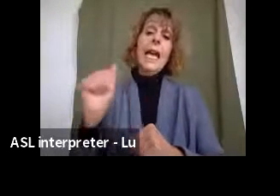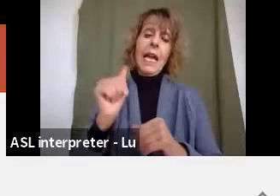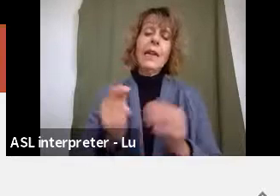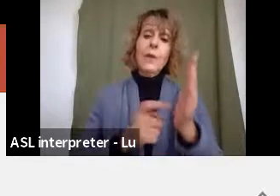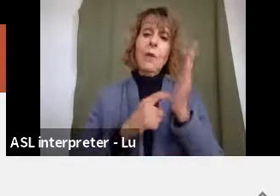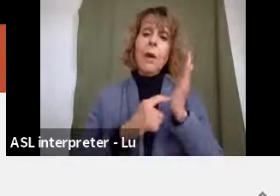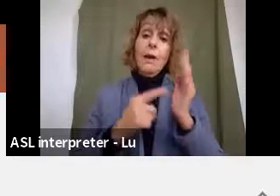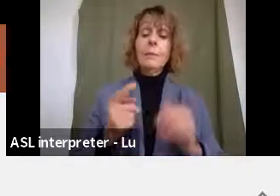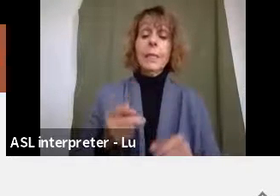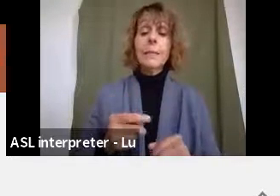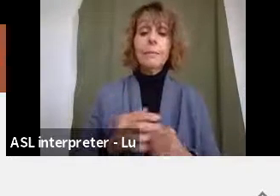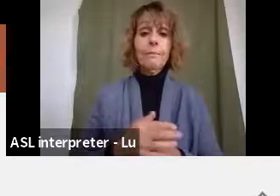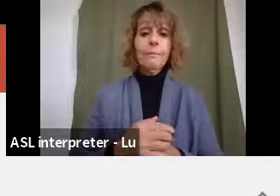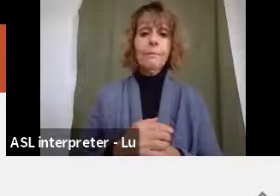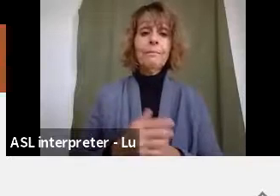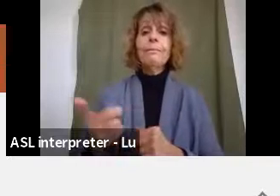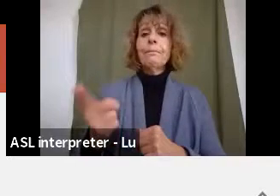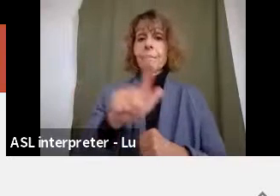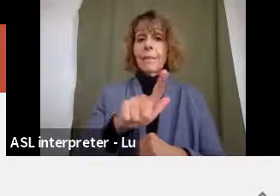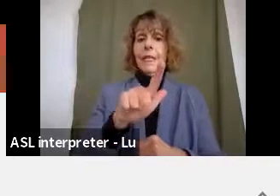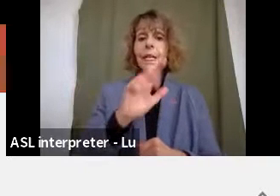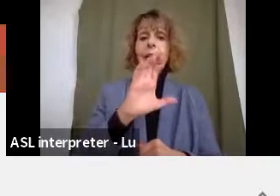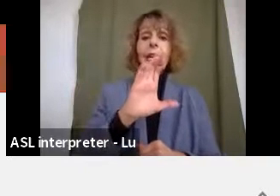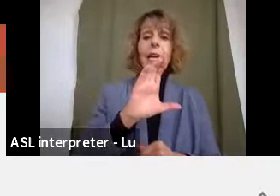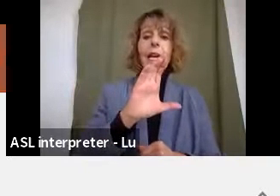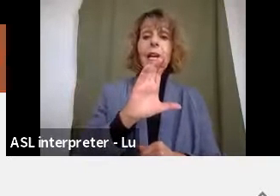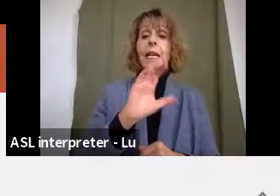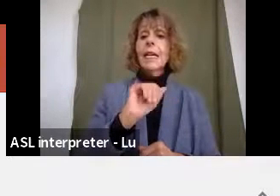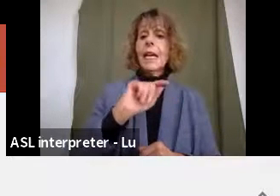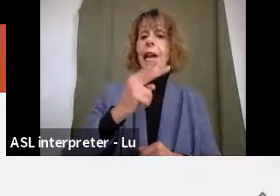Hi, everybody. Can you hear me and see my screen?